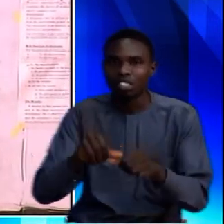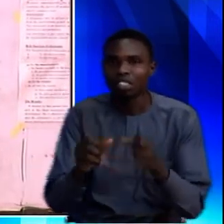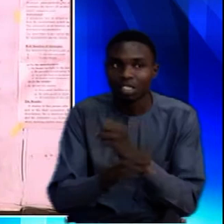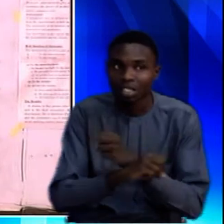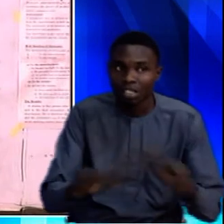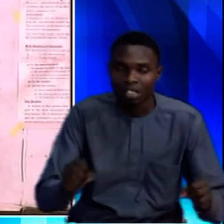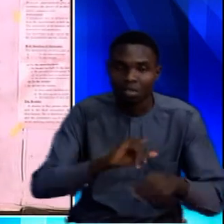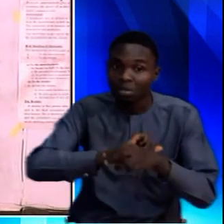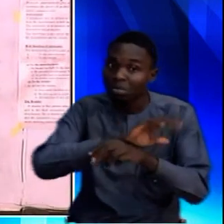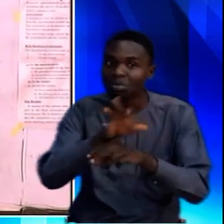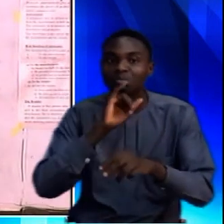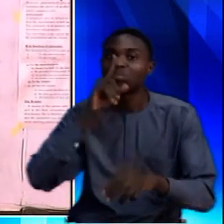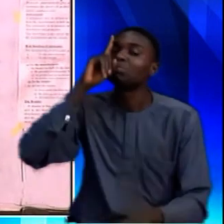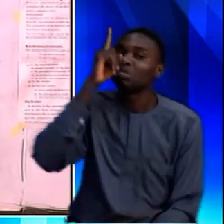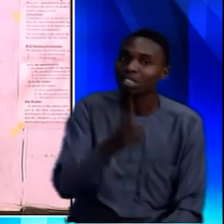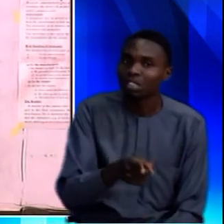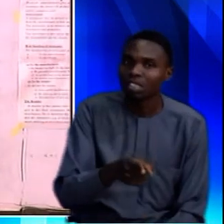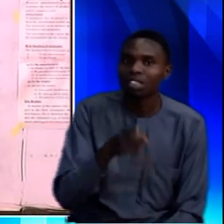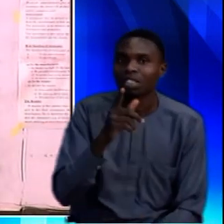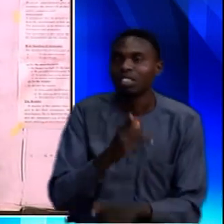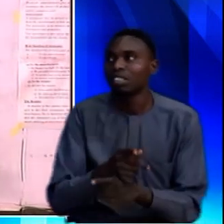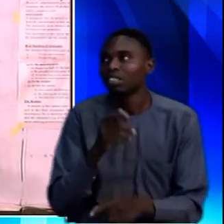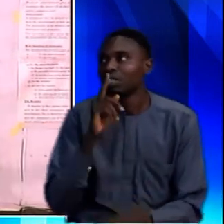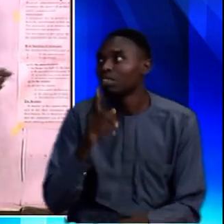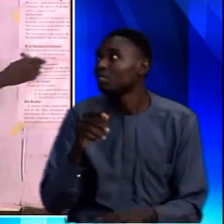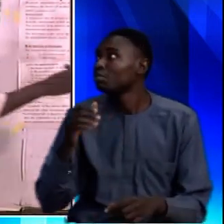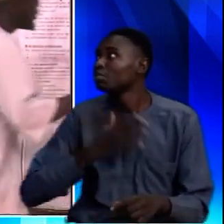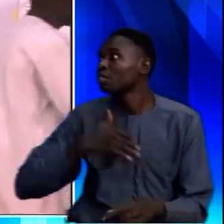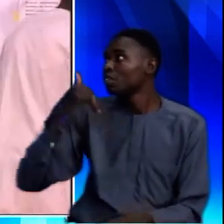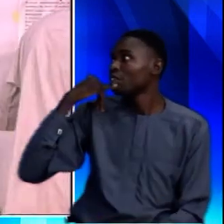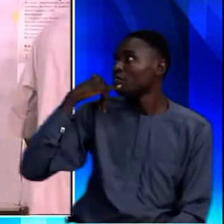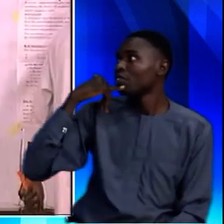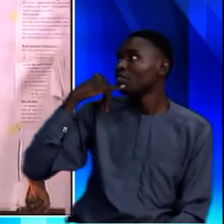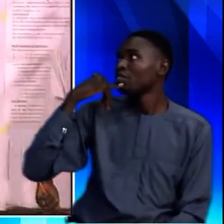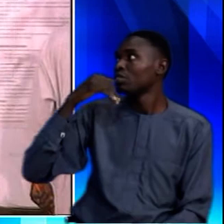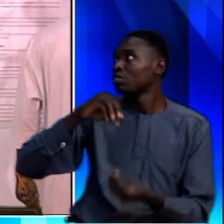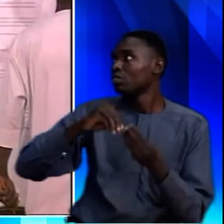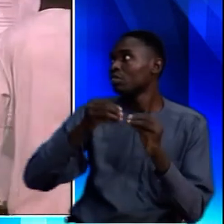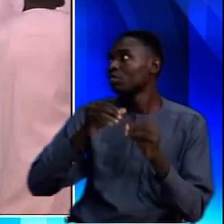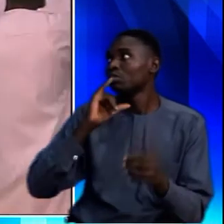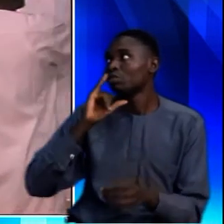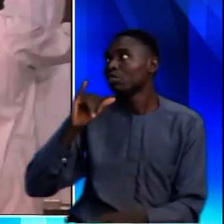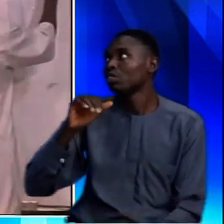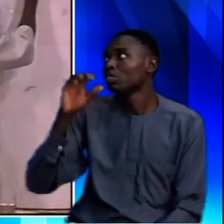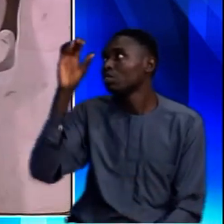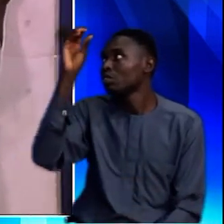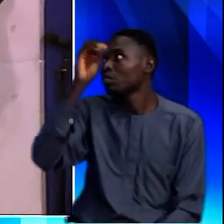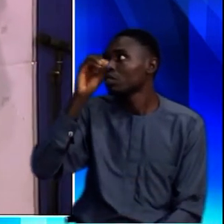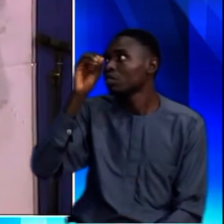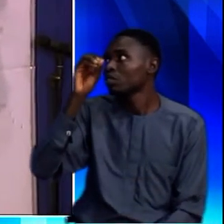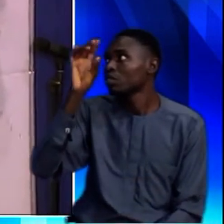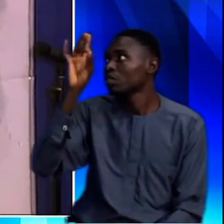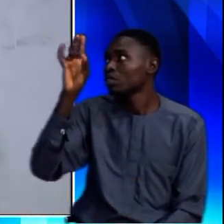real. Prevention is better than cure. For any inquiry, please, if you want to call me, you can call me or contact me with this number,